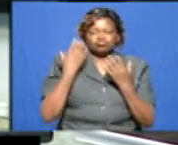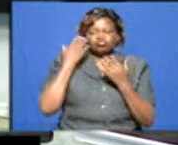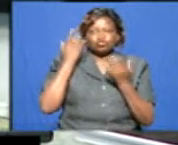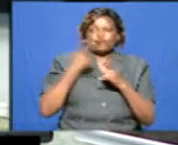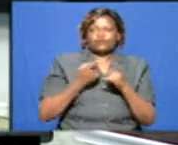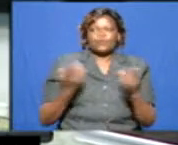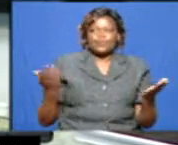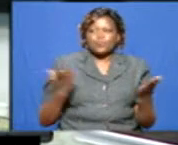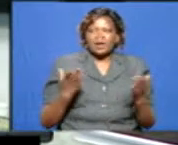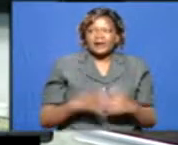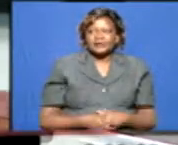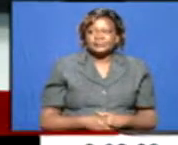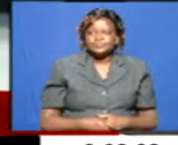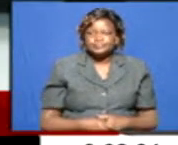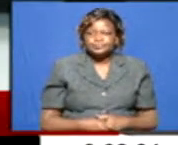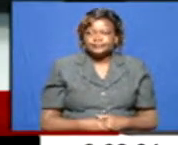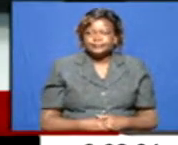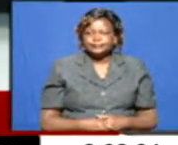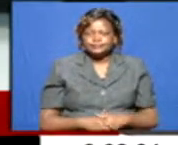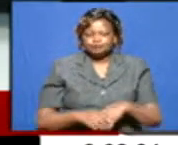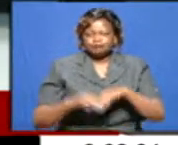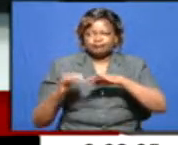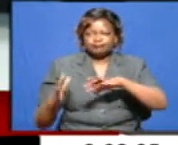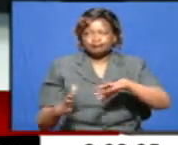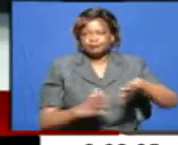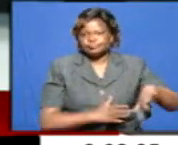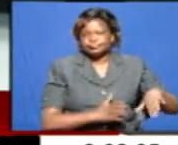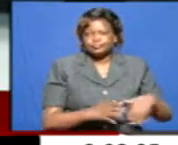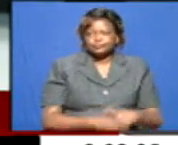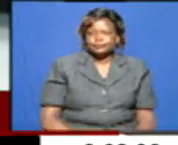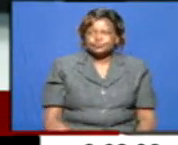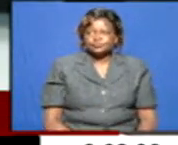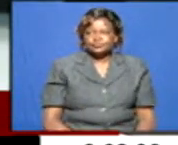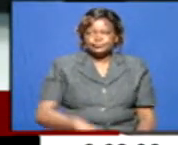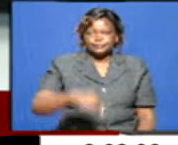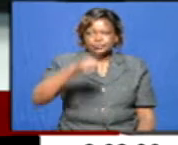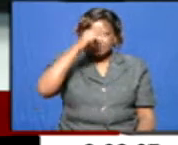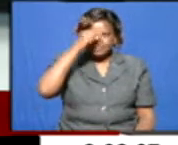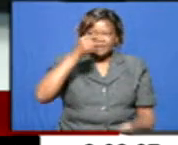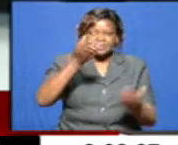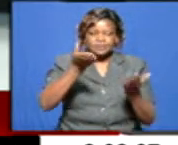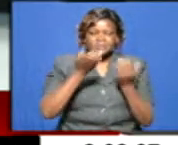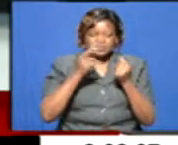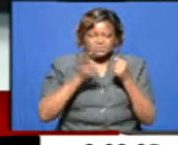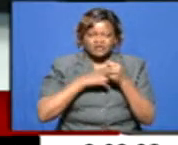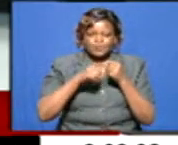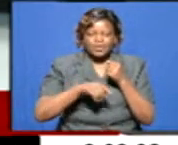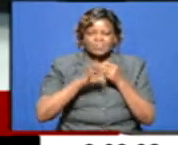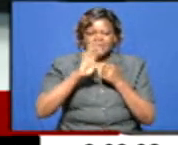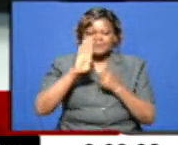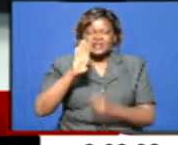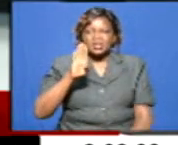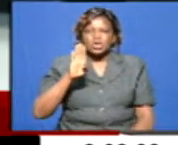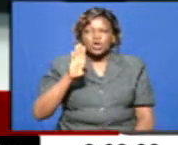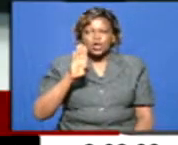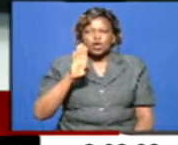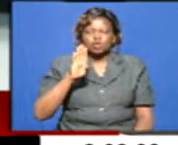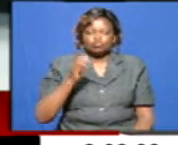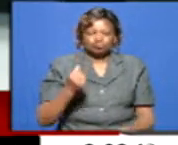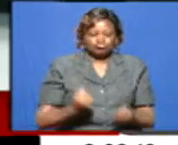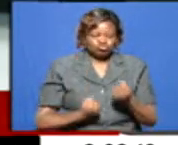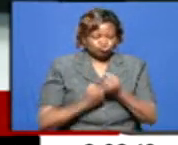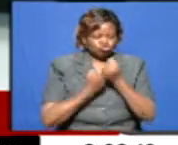unknown. Now to drought situation in the country. The government needs 7.3 billion shillings to support